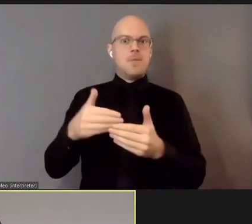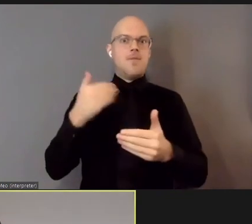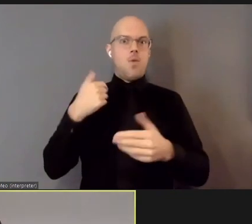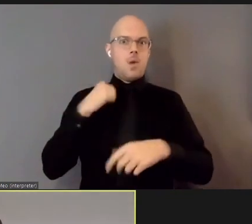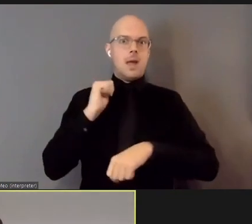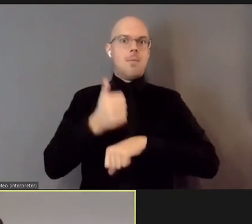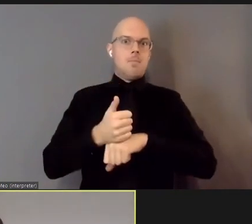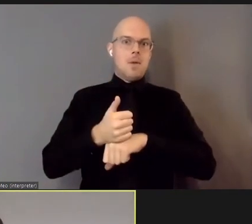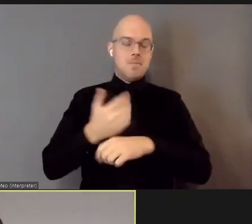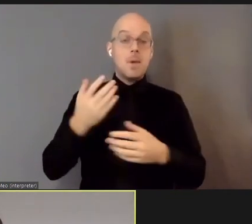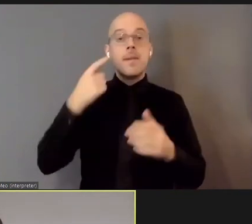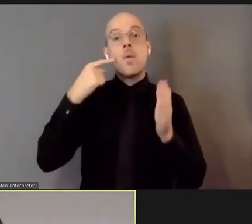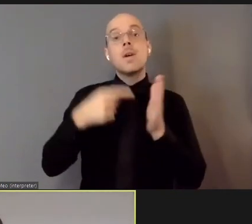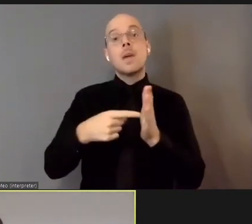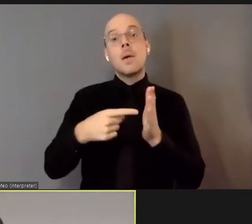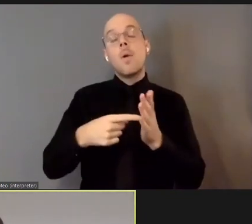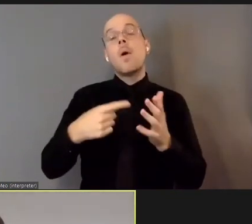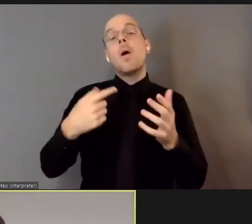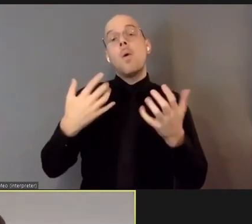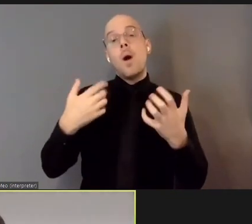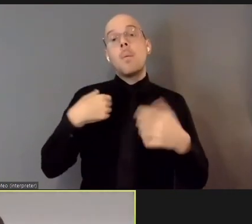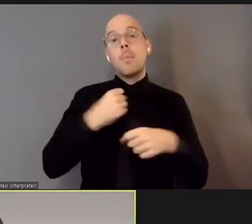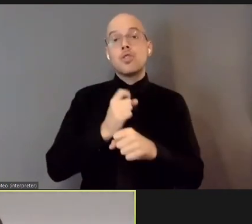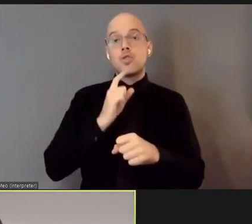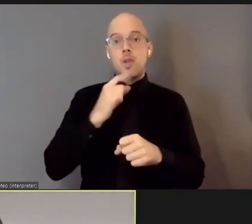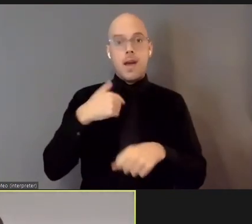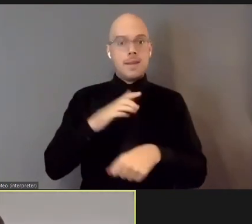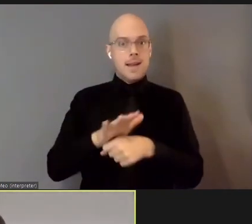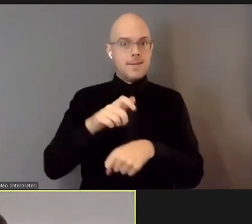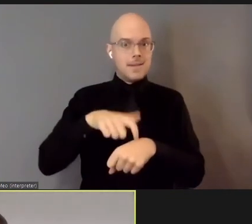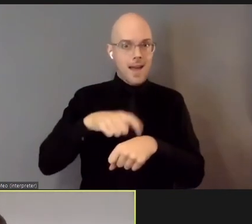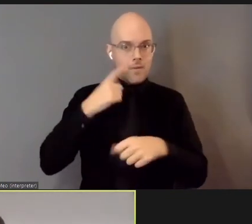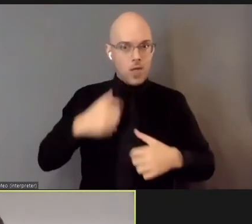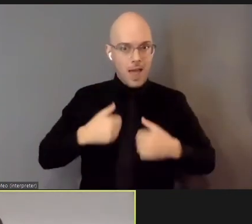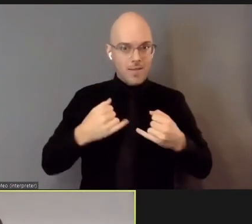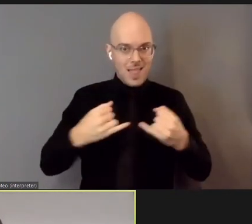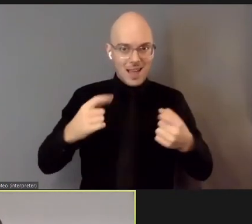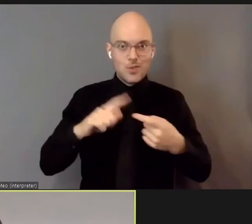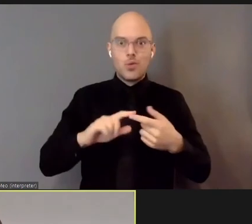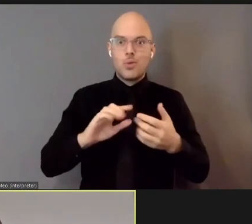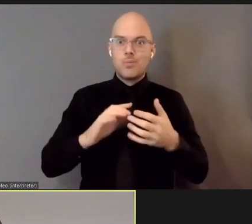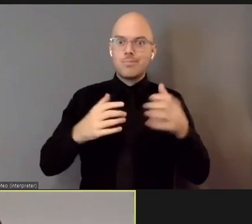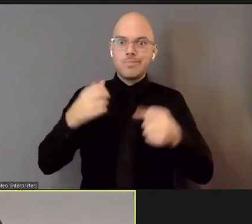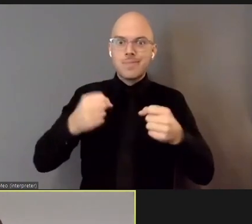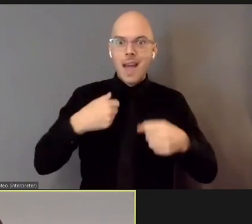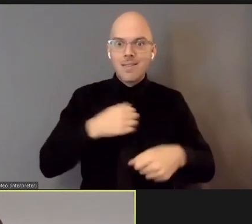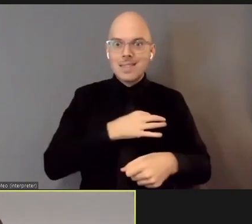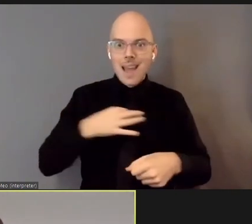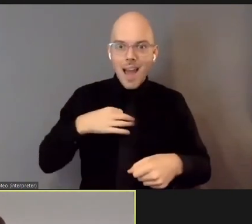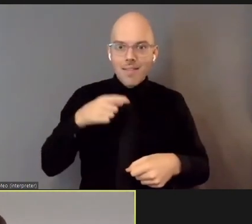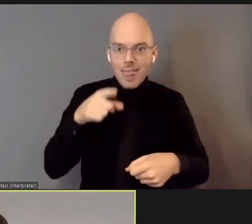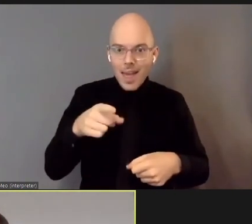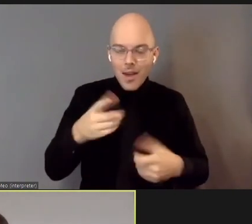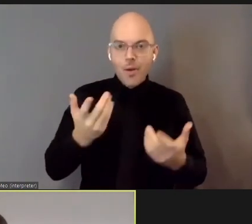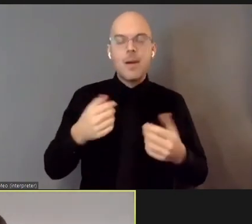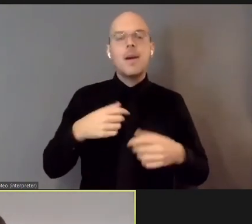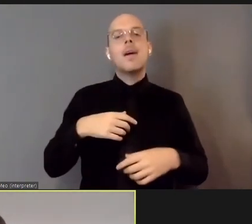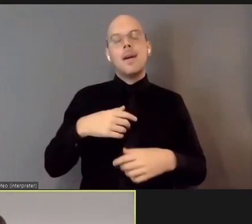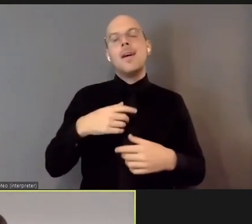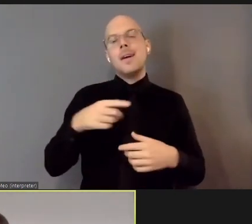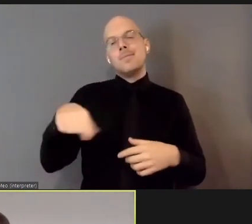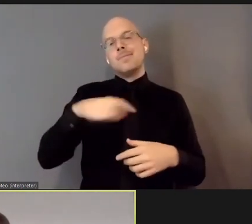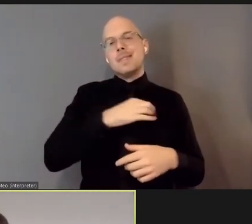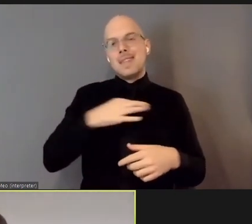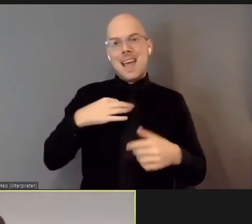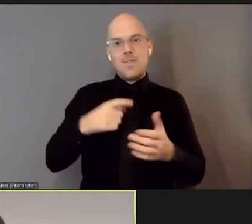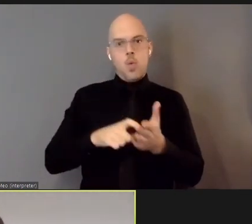implementation. For example, we want to make sure that there's enough time for the Lifeline to get staff and resources necessary to